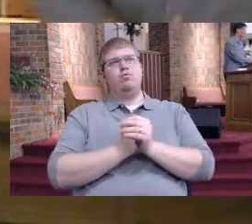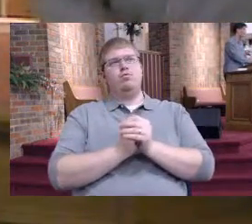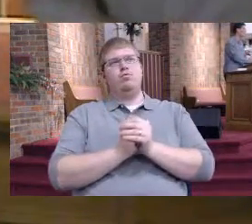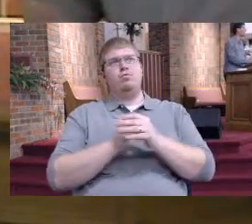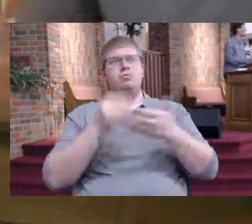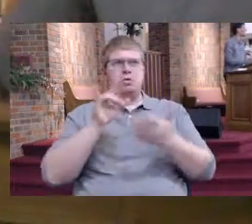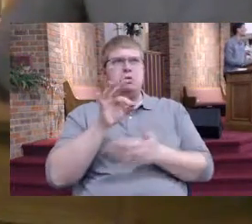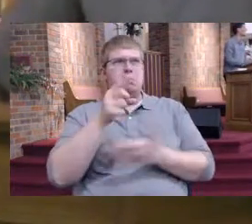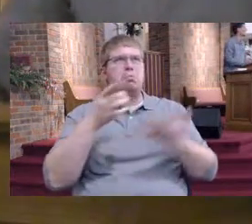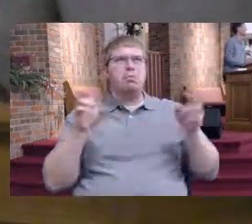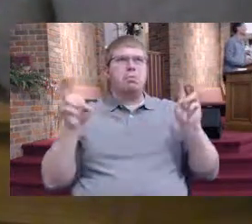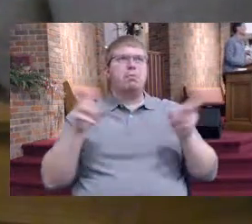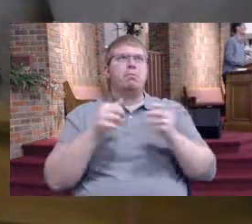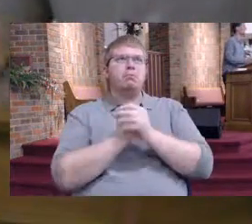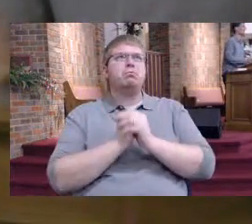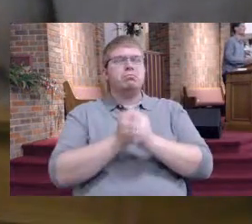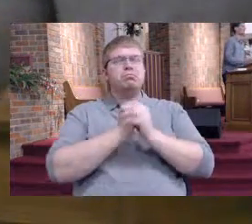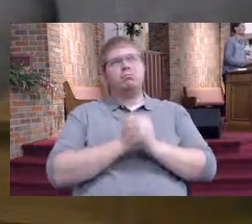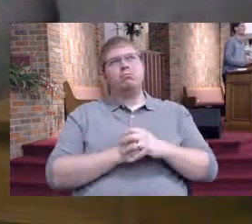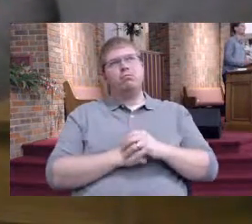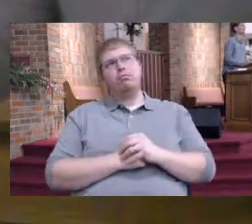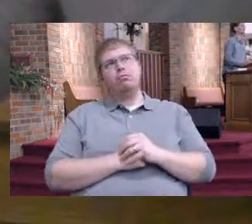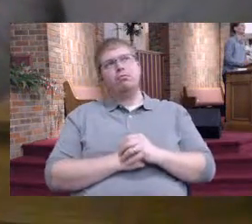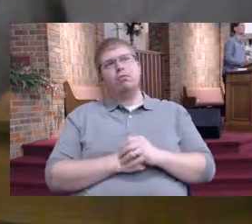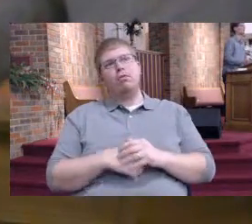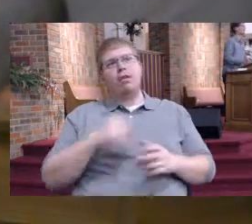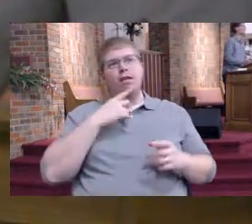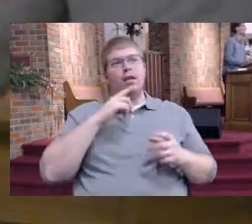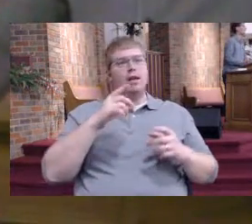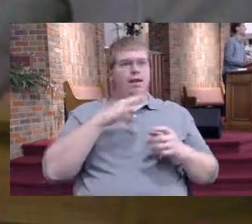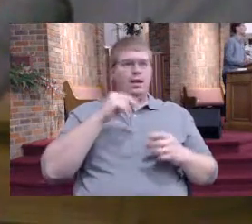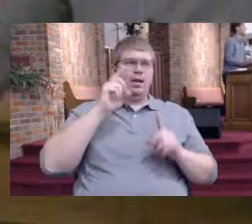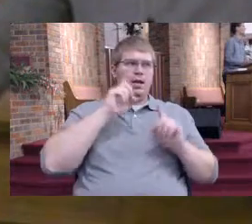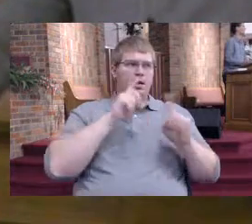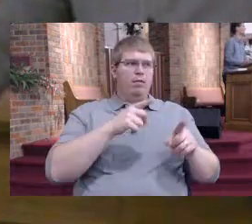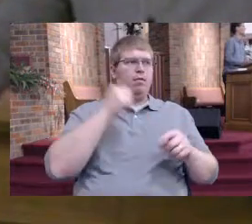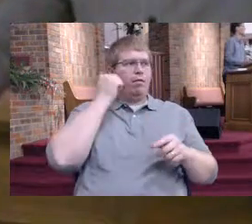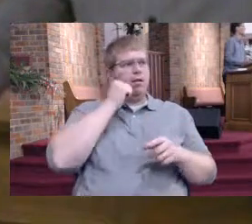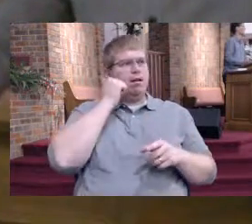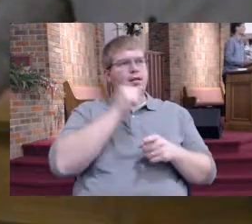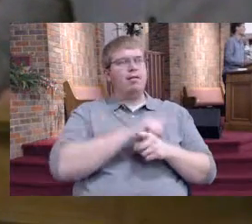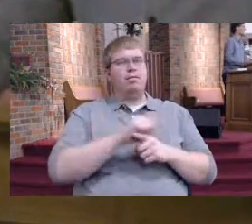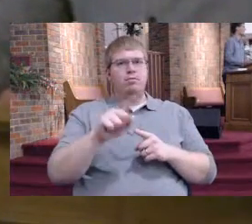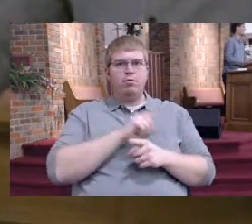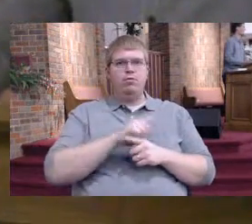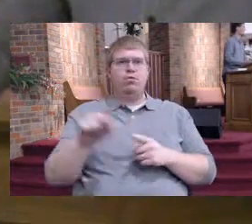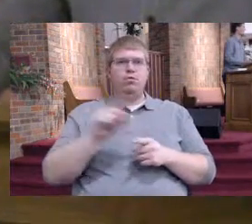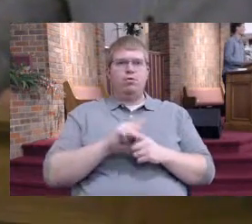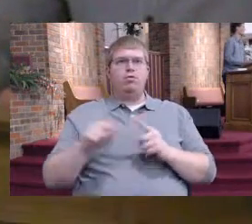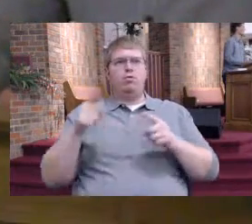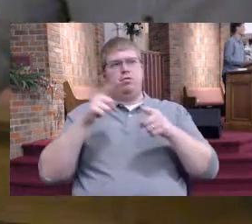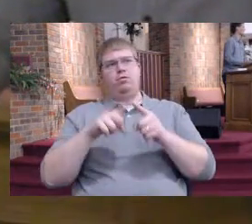then, up until the time that we left in October, every Sunday, we met with those people in Lugila.